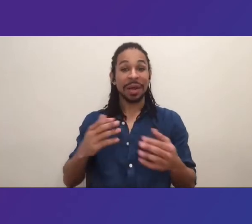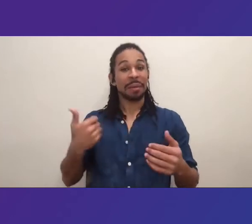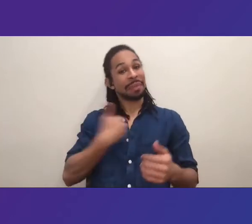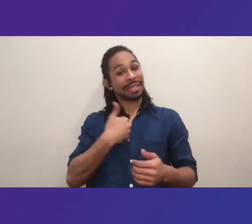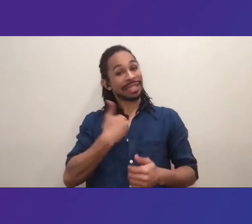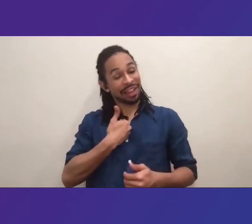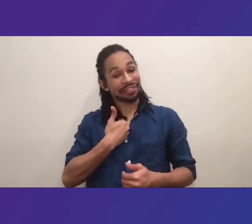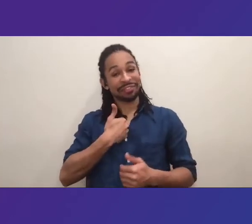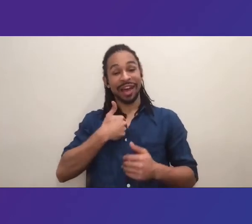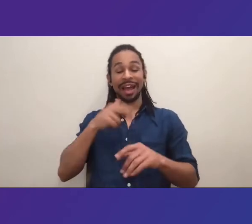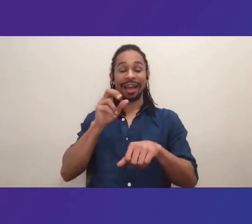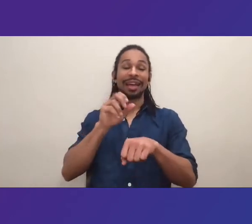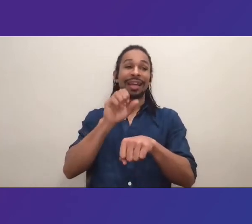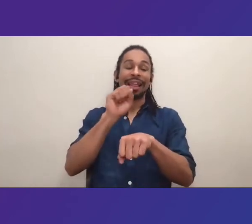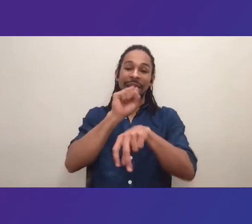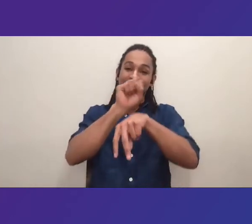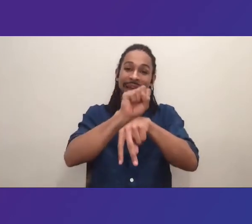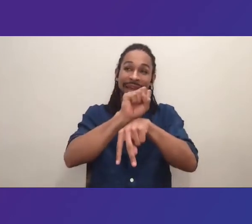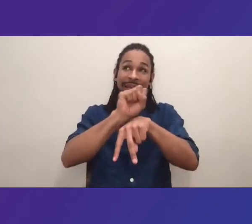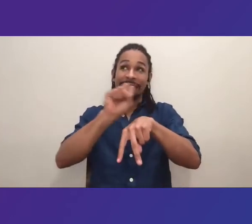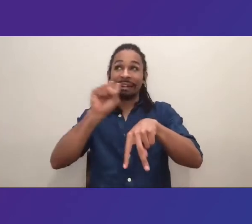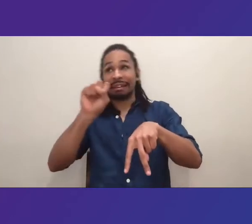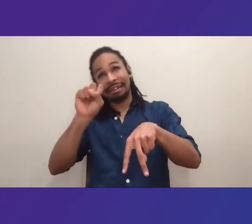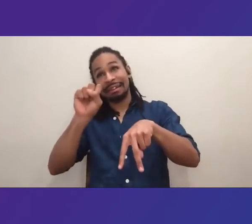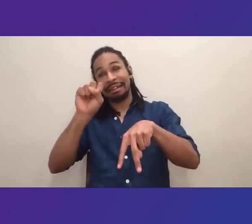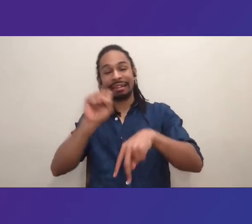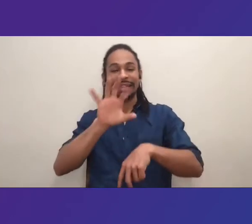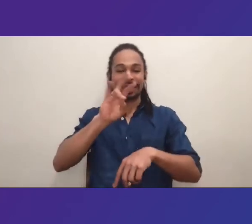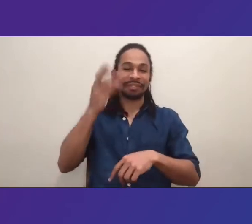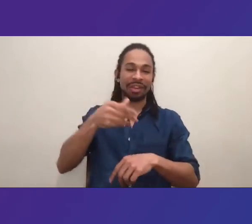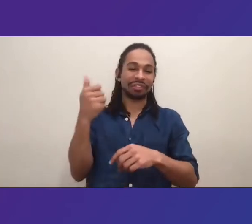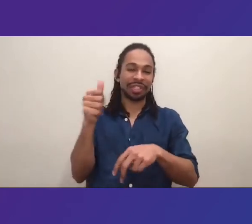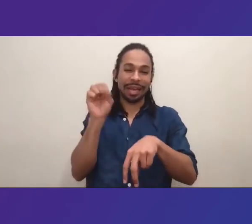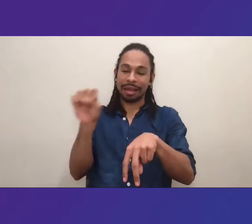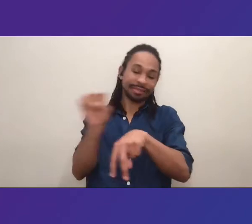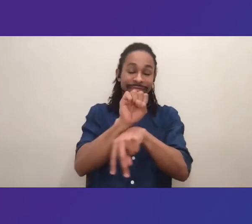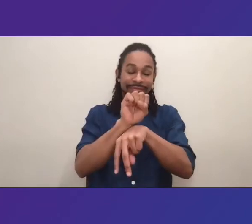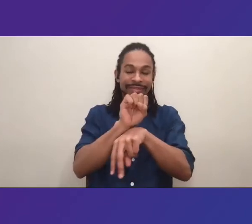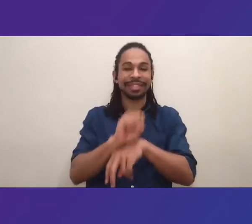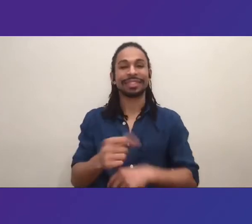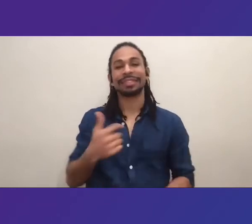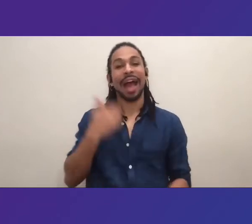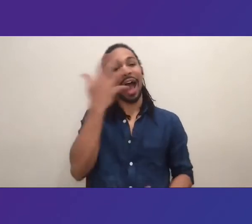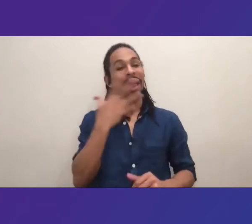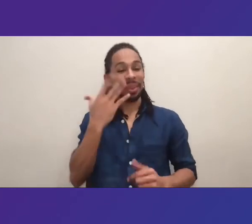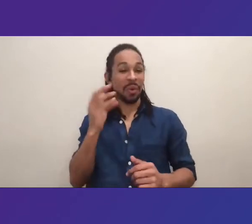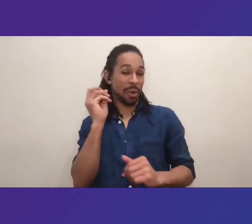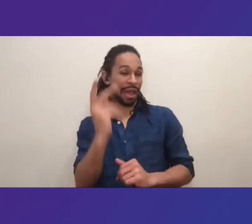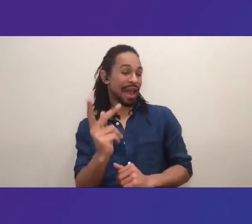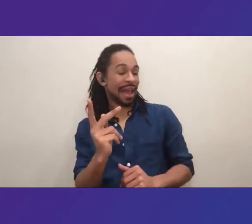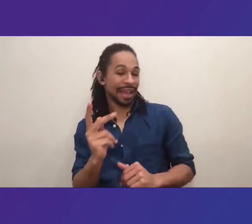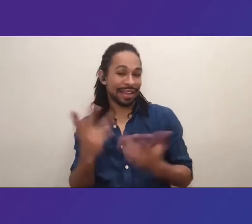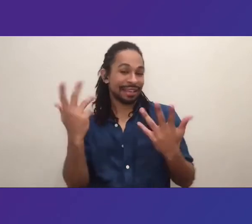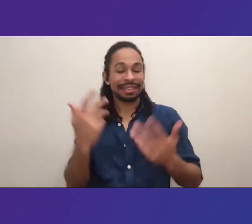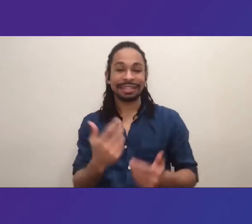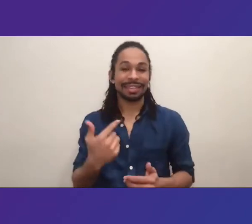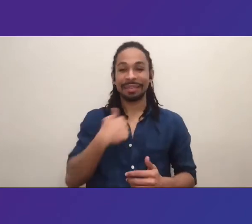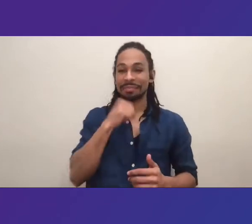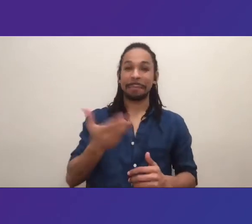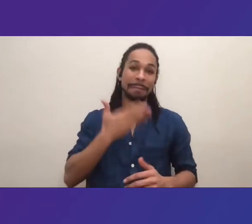myself, not in relationship to others, so I'm looking okay, not at my very best, but I'm doing okay.